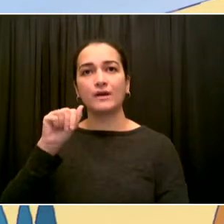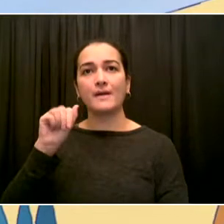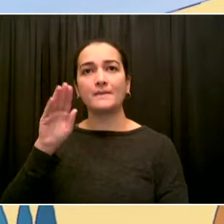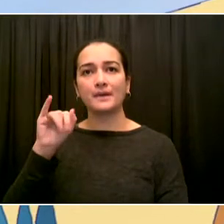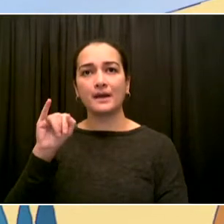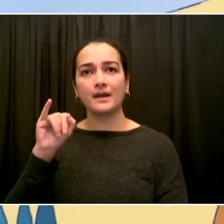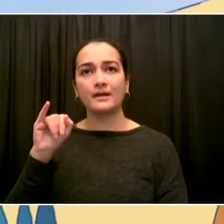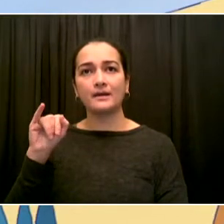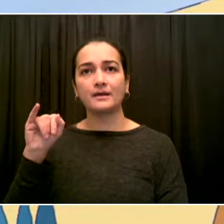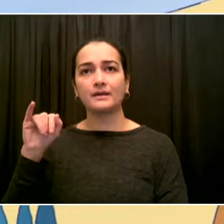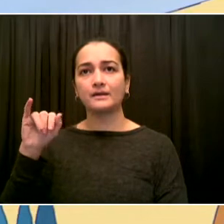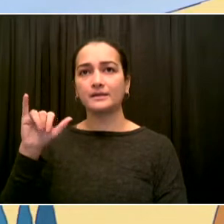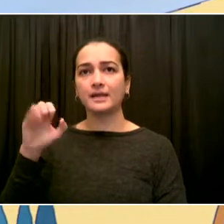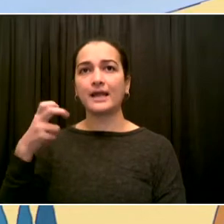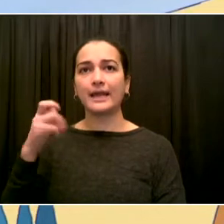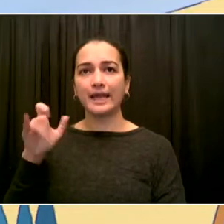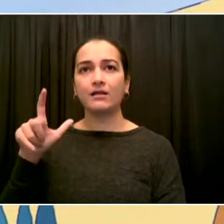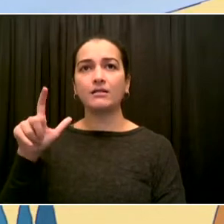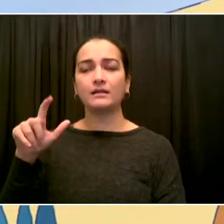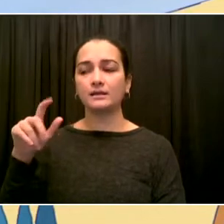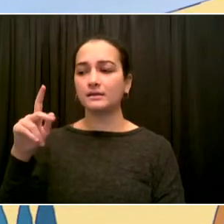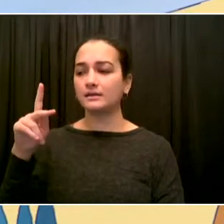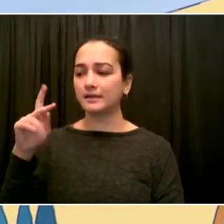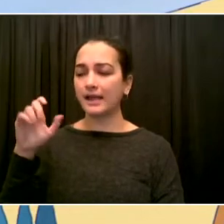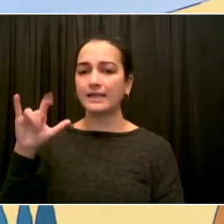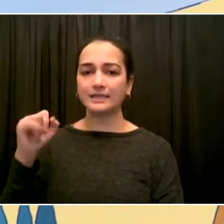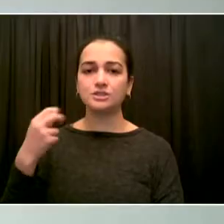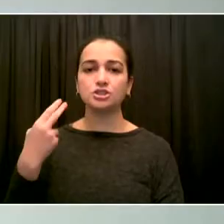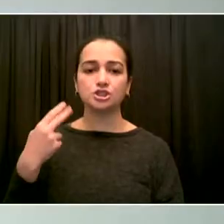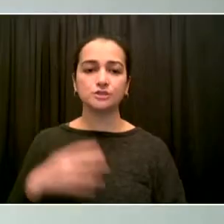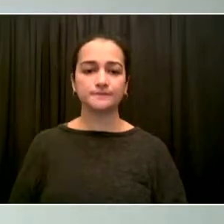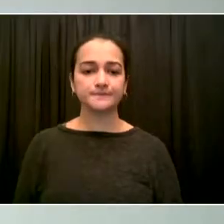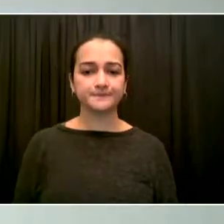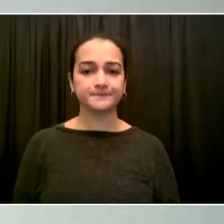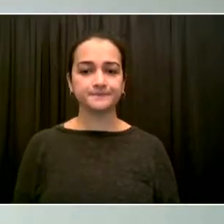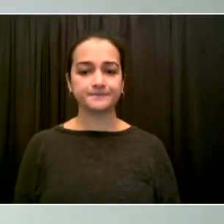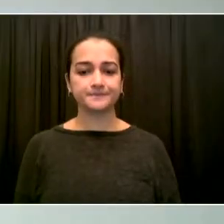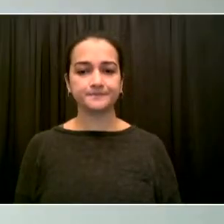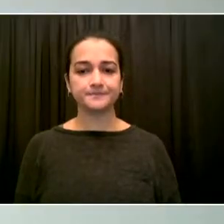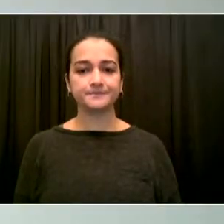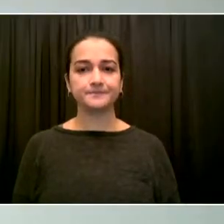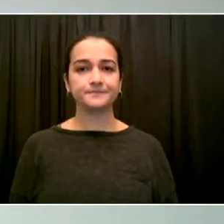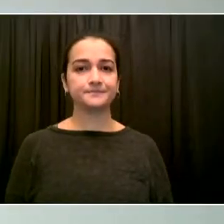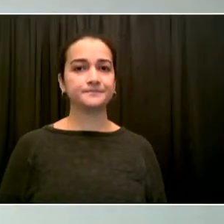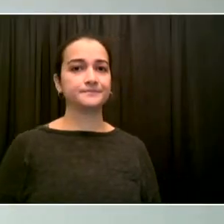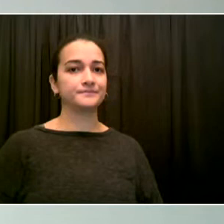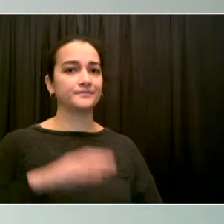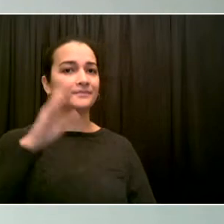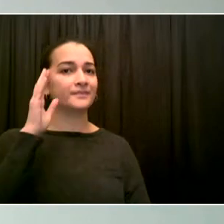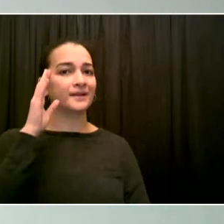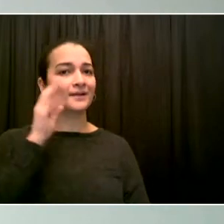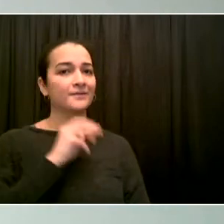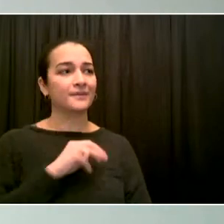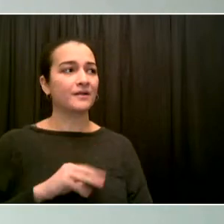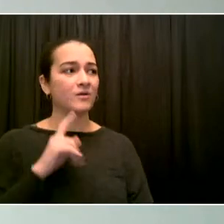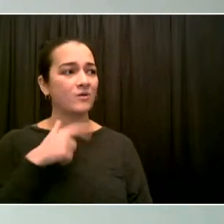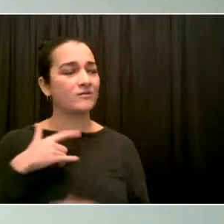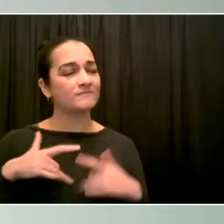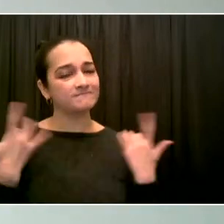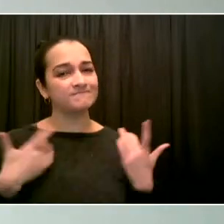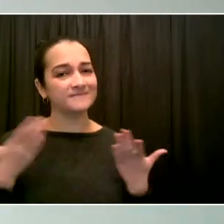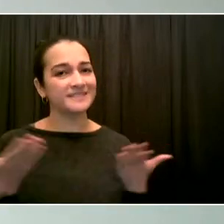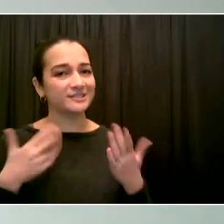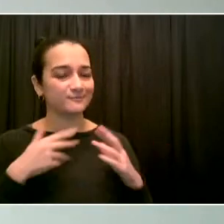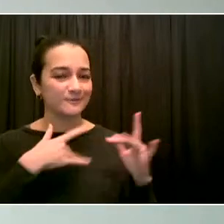Thank you, Mr. Mayor. It's an honor to be here with you, and I want to personally thank you for your 20 years of public